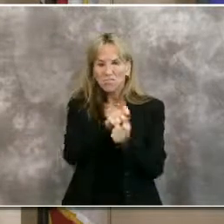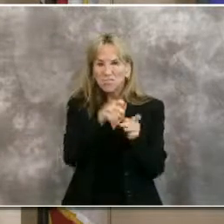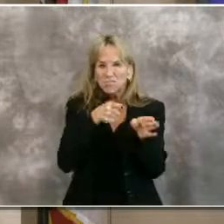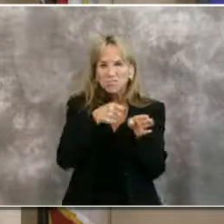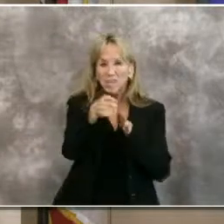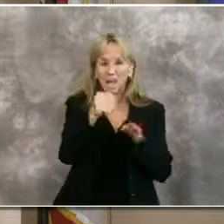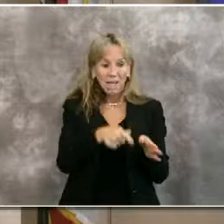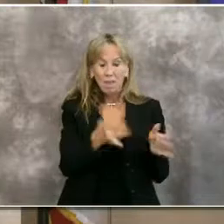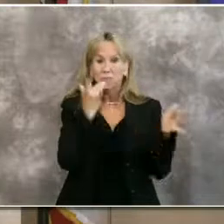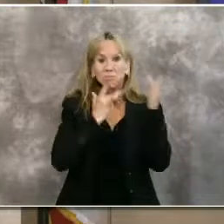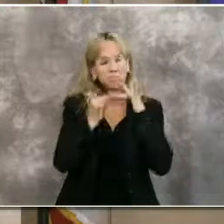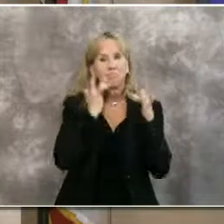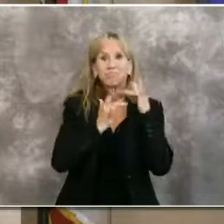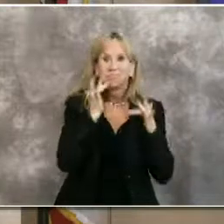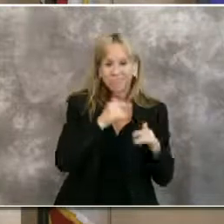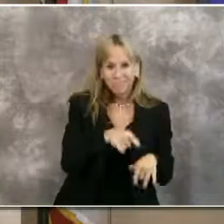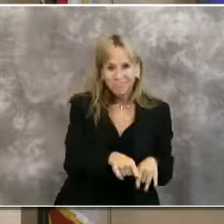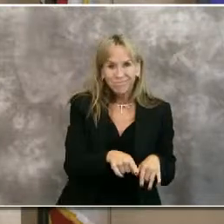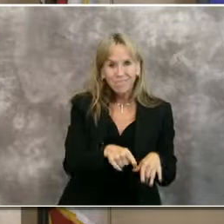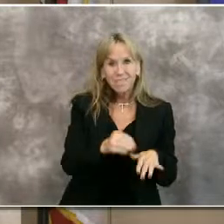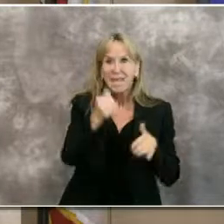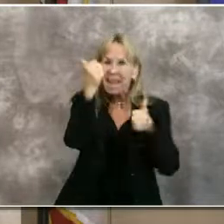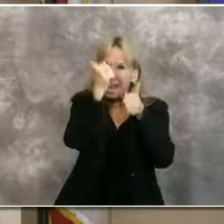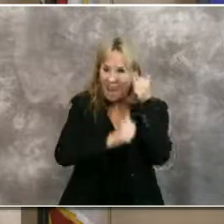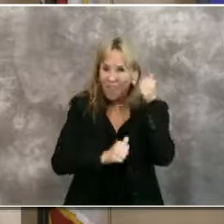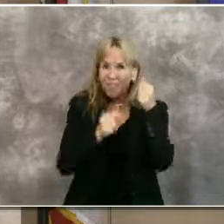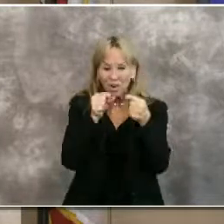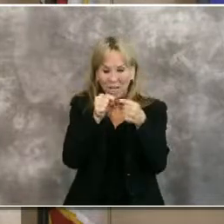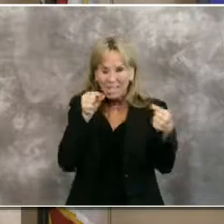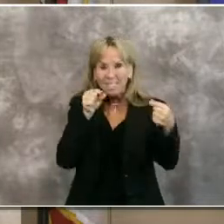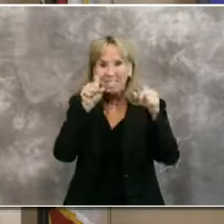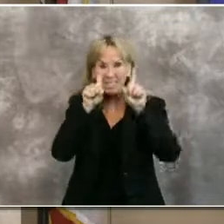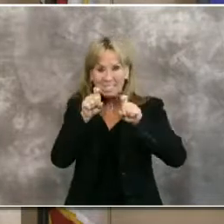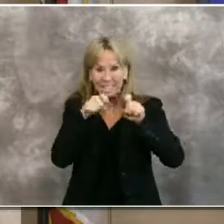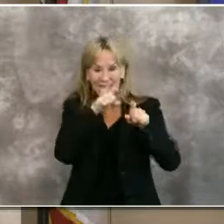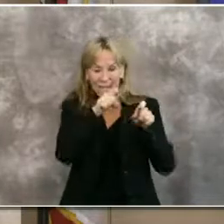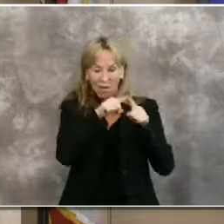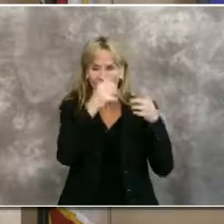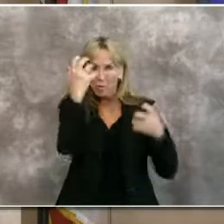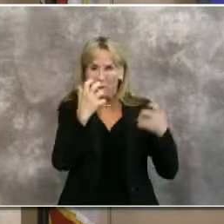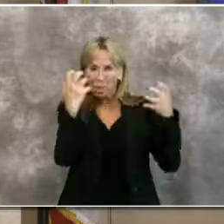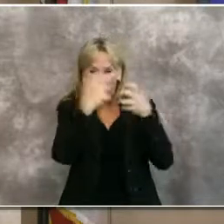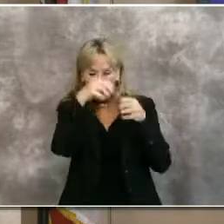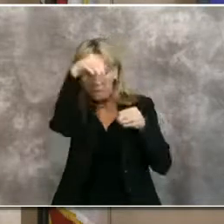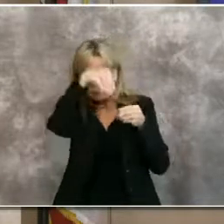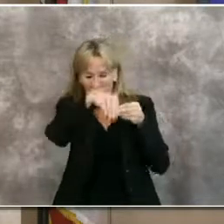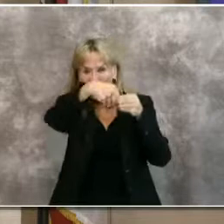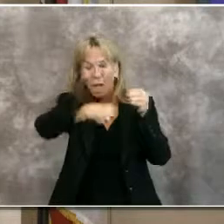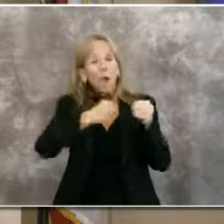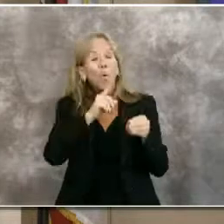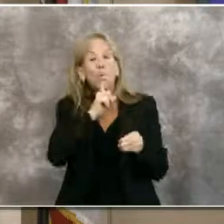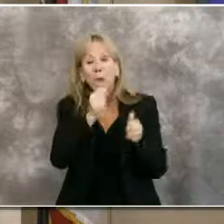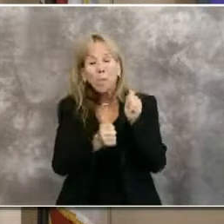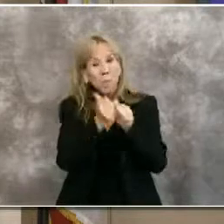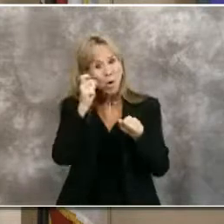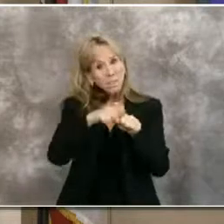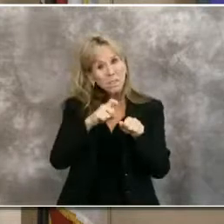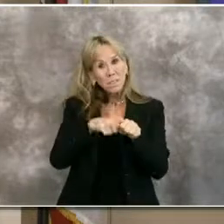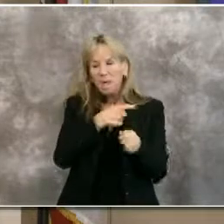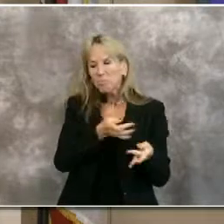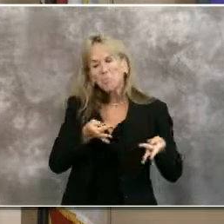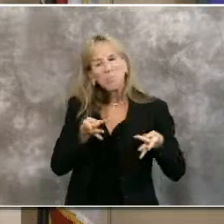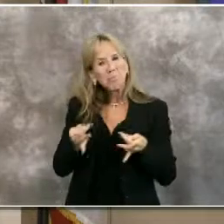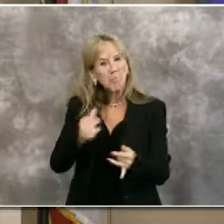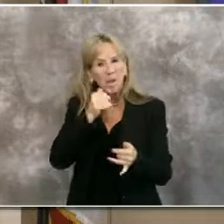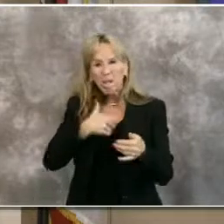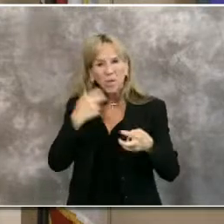short supply for some machines. And so you have to have every single component lined up. And most of the time, this is seamless. It's only when you're in a situation like this